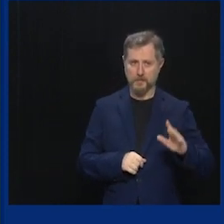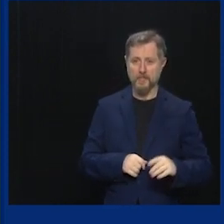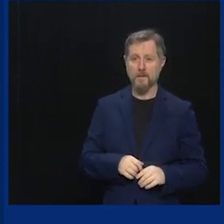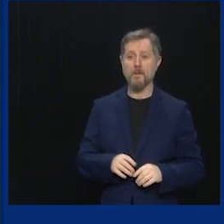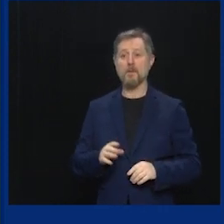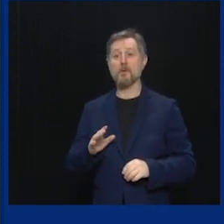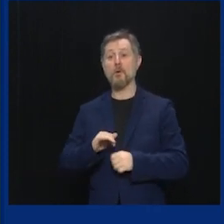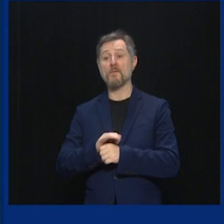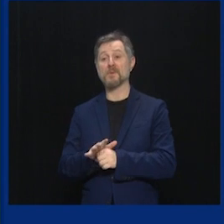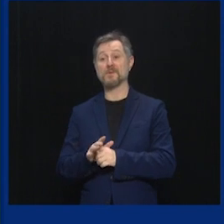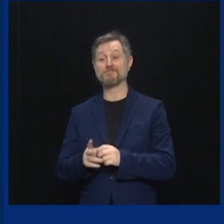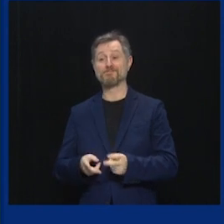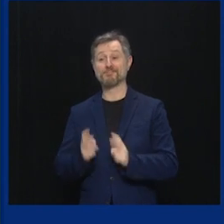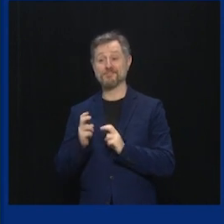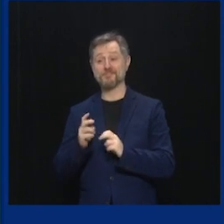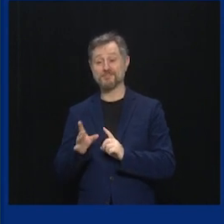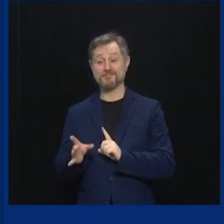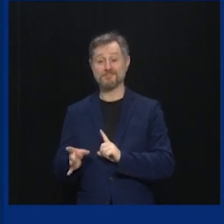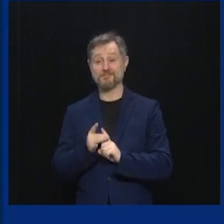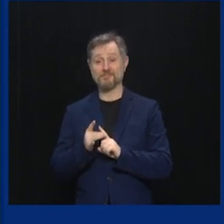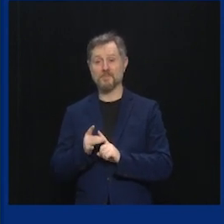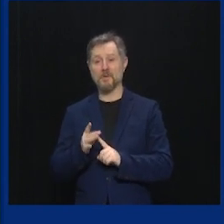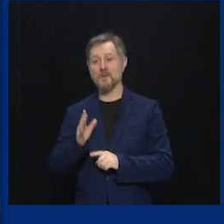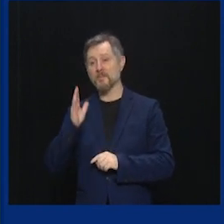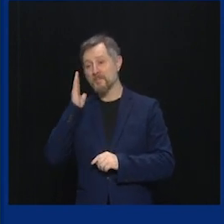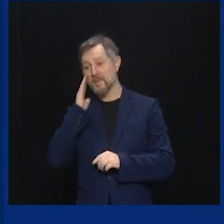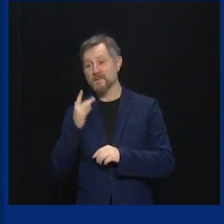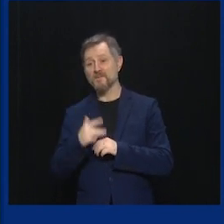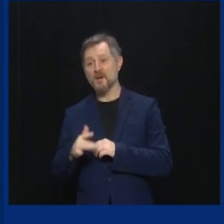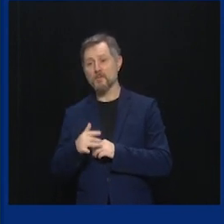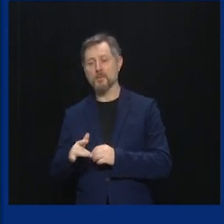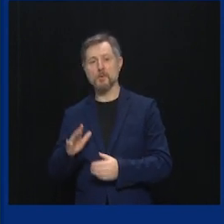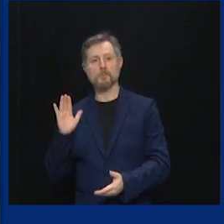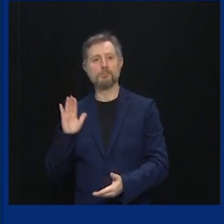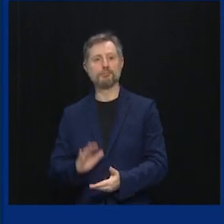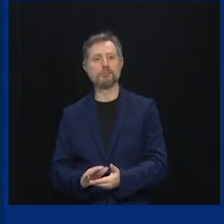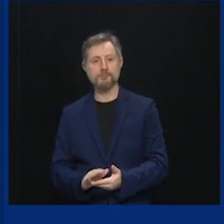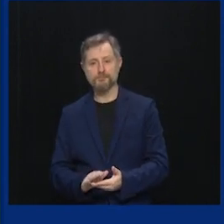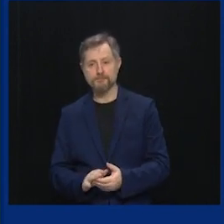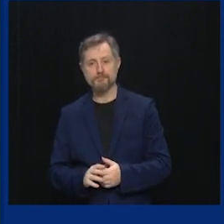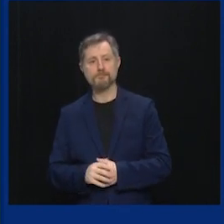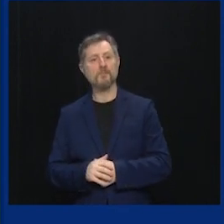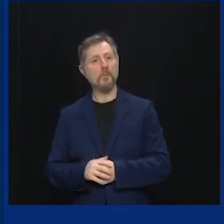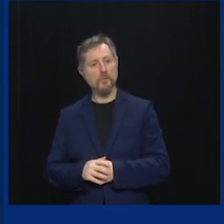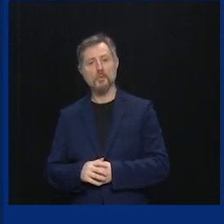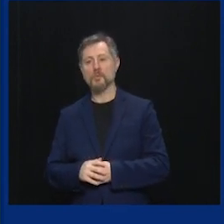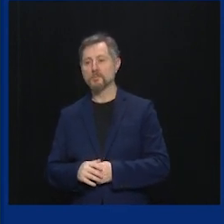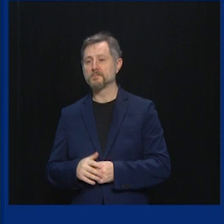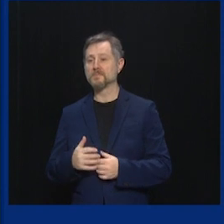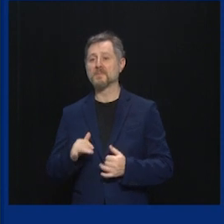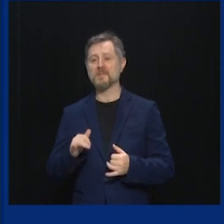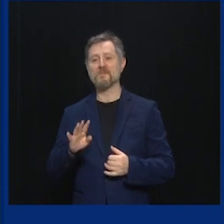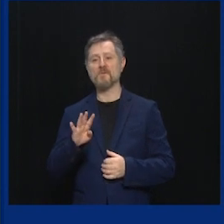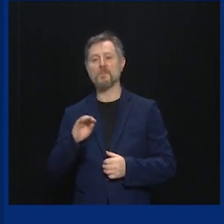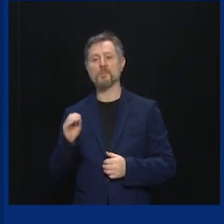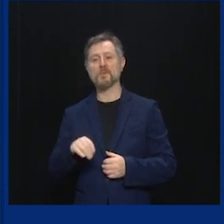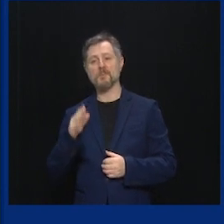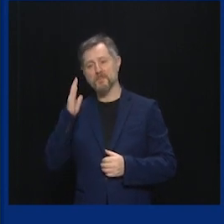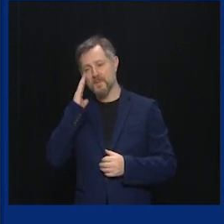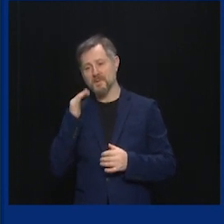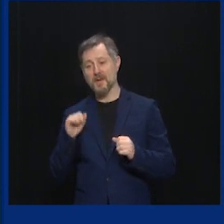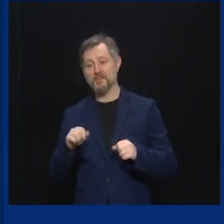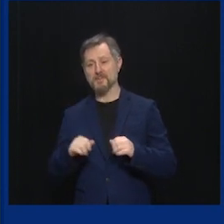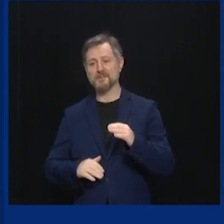upward. The number of beds is going downward, and that's a real problem for us. Since we've lost about 4% of our bed capacity since